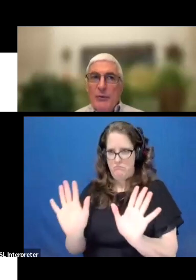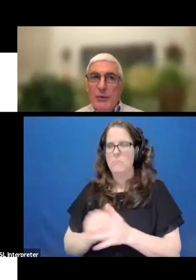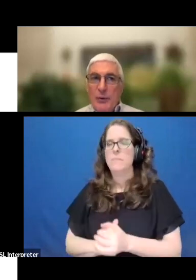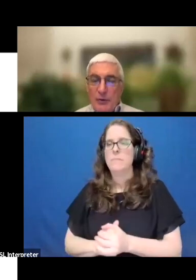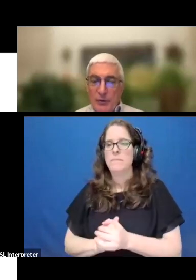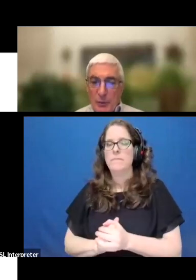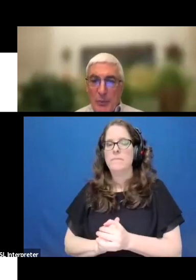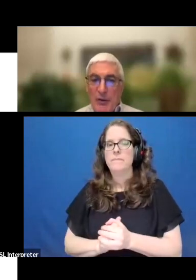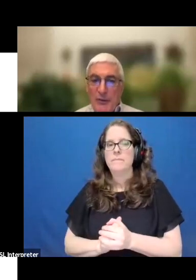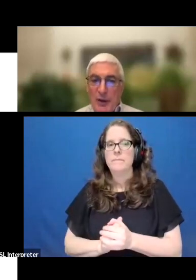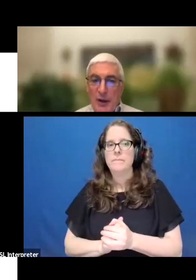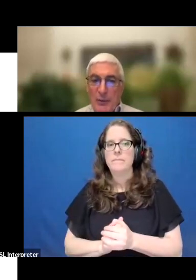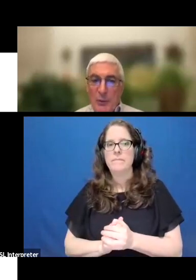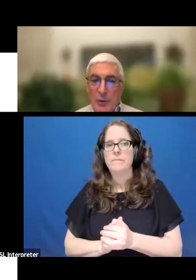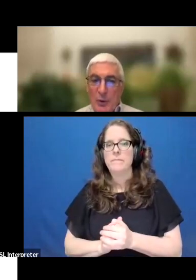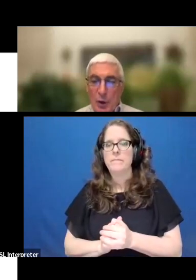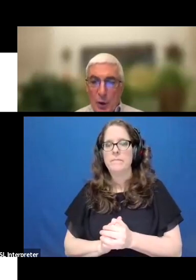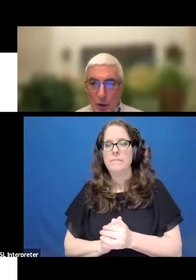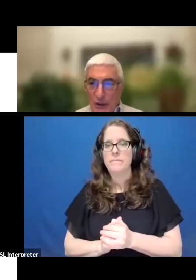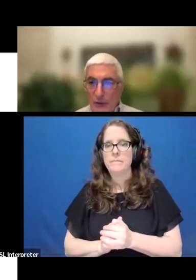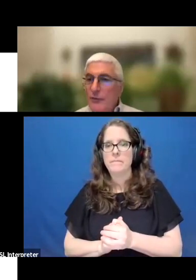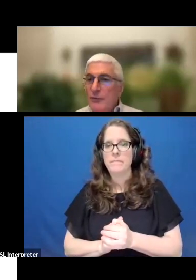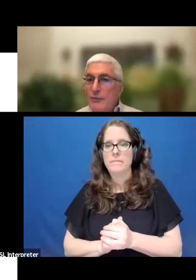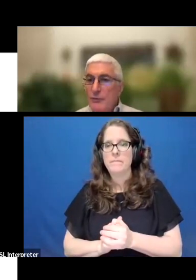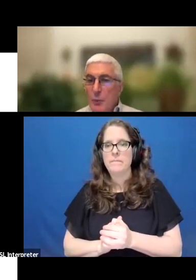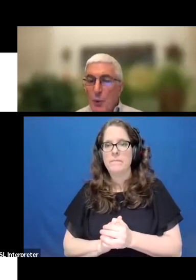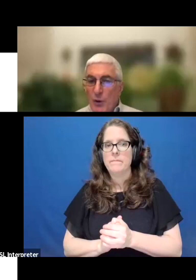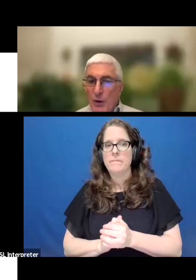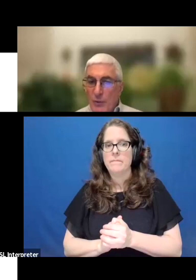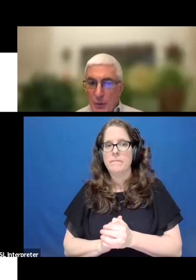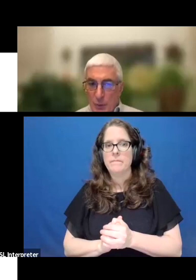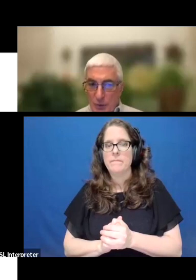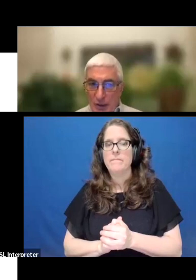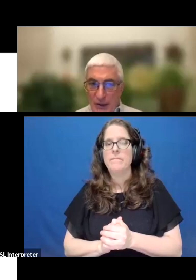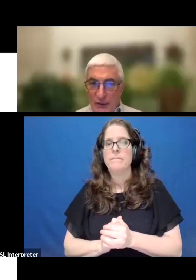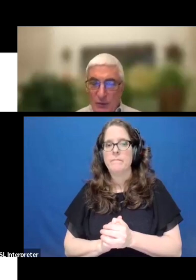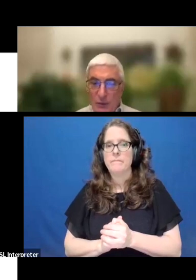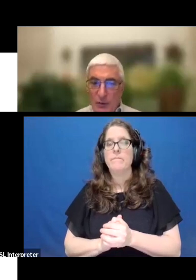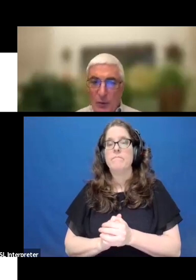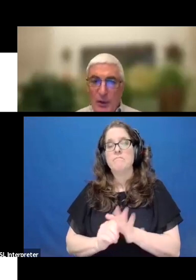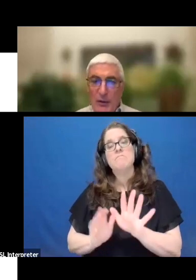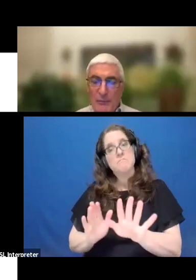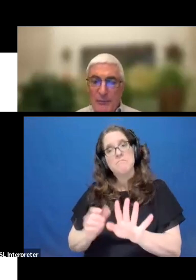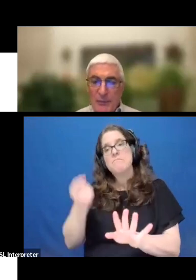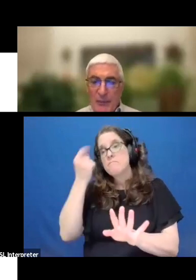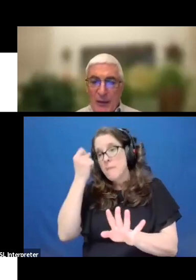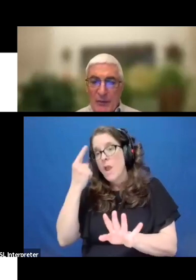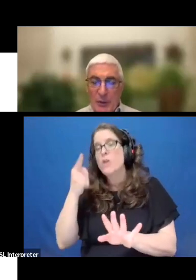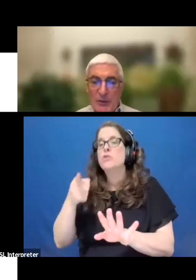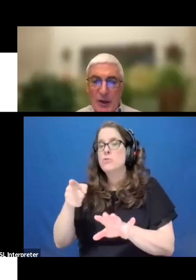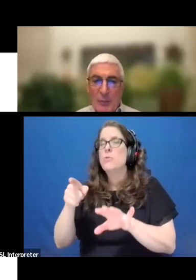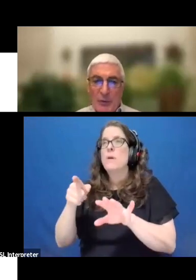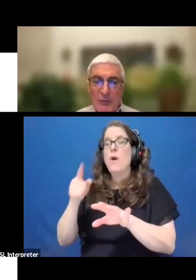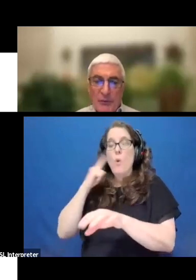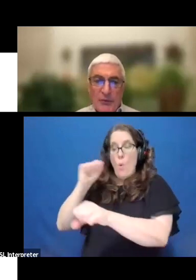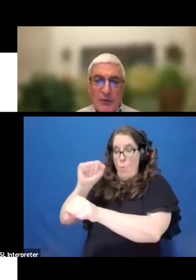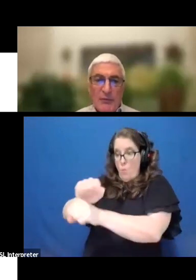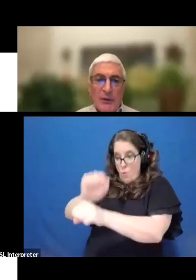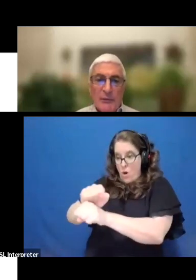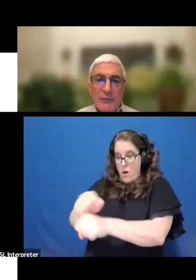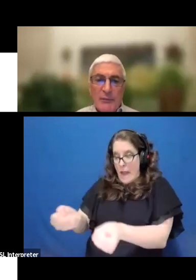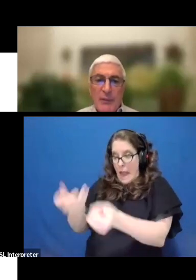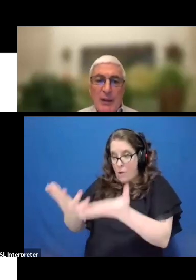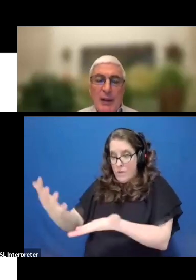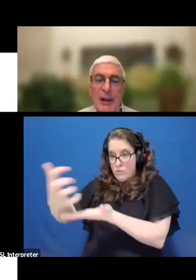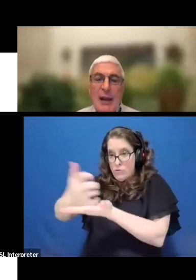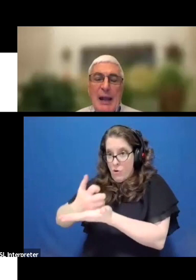Although there are some limits on earnings from work that we'll get into in a little bit. That's a big topic for this